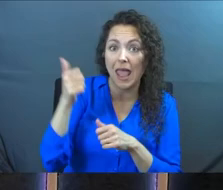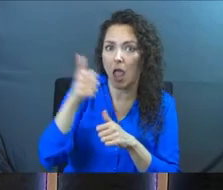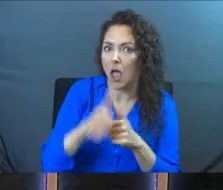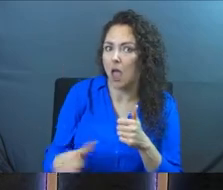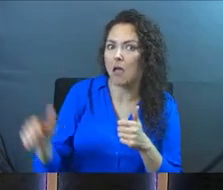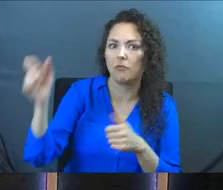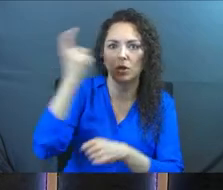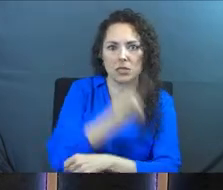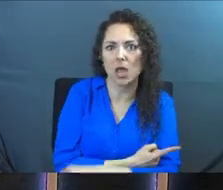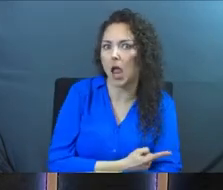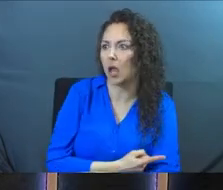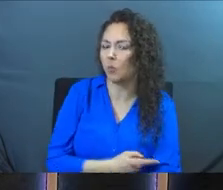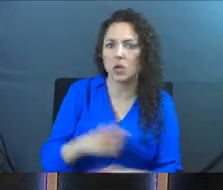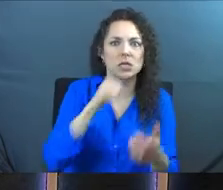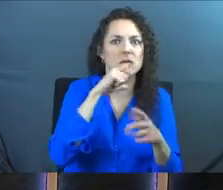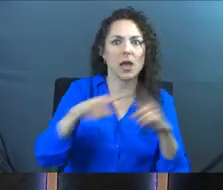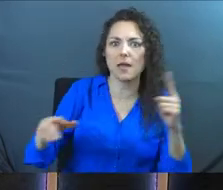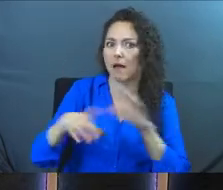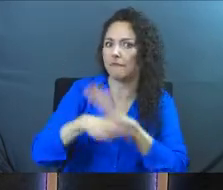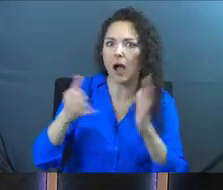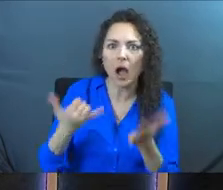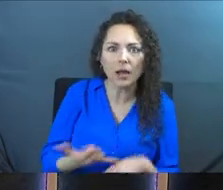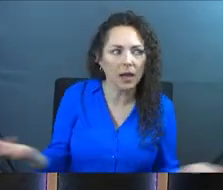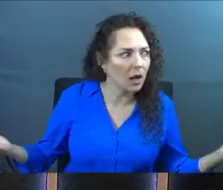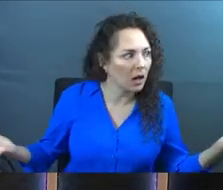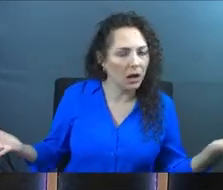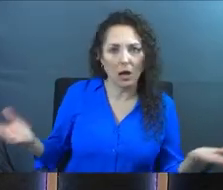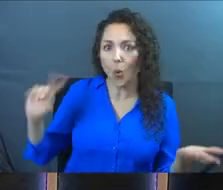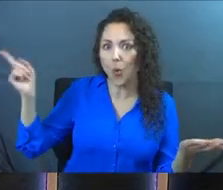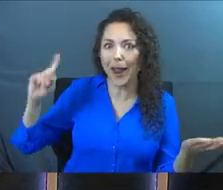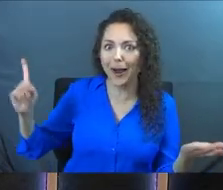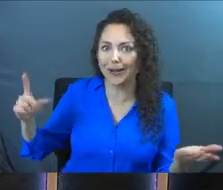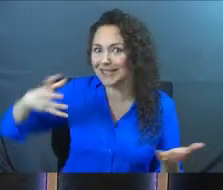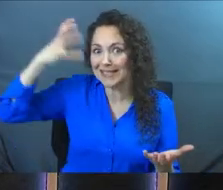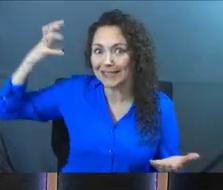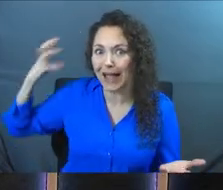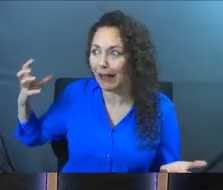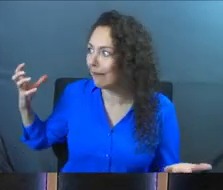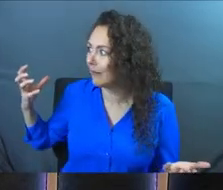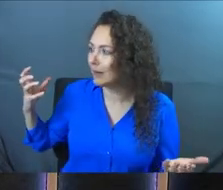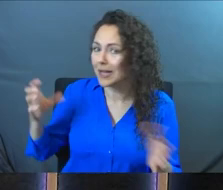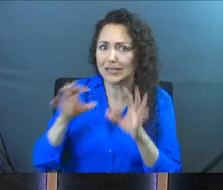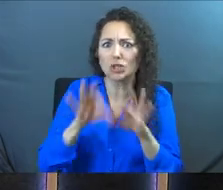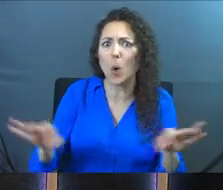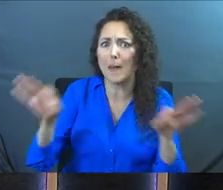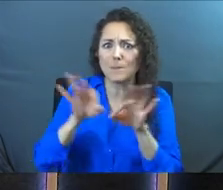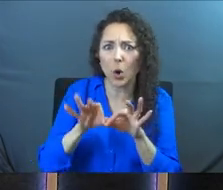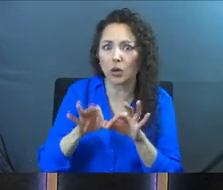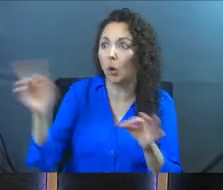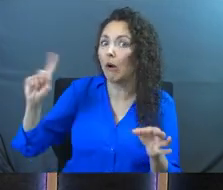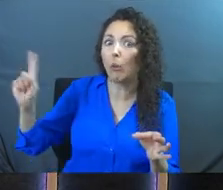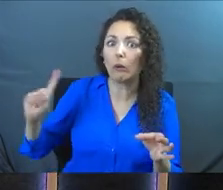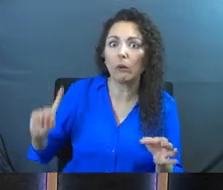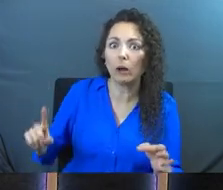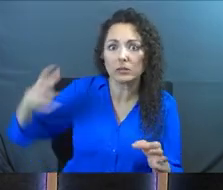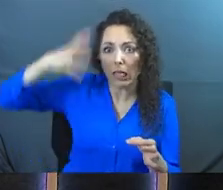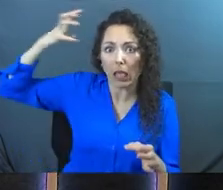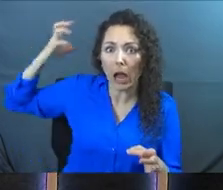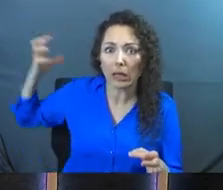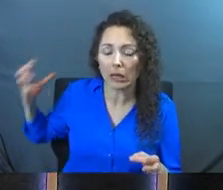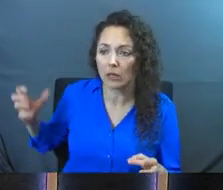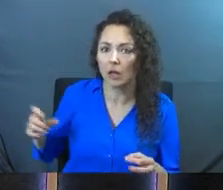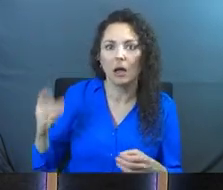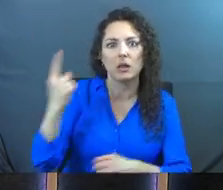every single day. And it's like, it's so important, but every night we're like, you know, where's the lion? And there